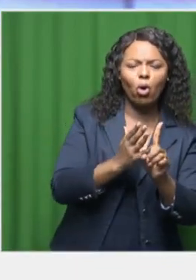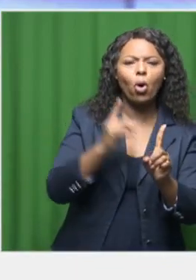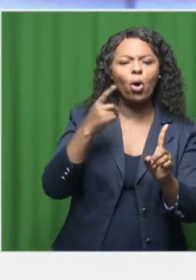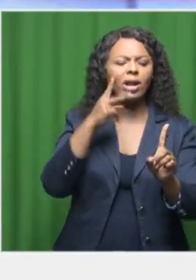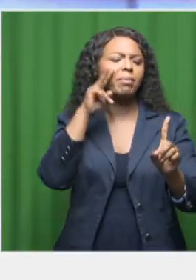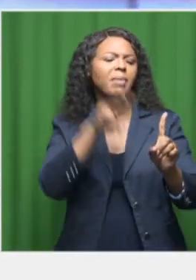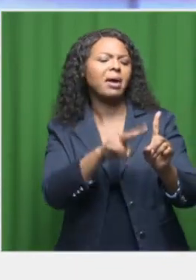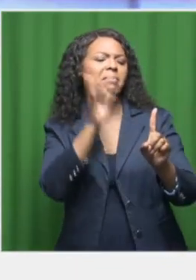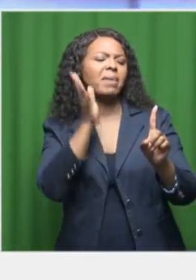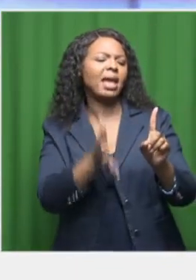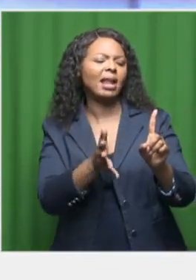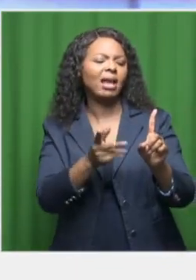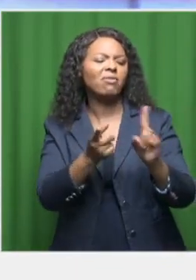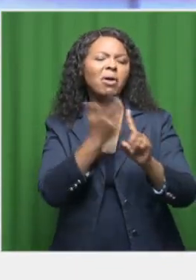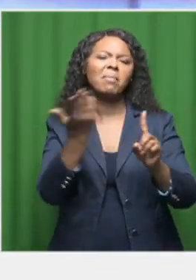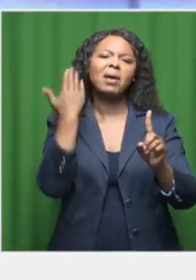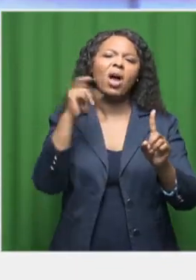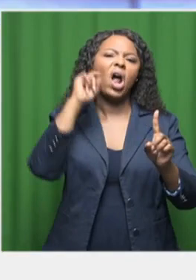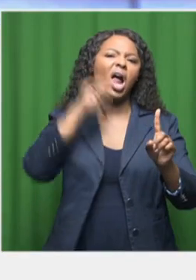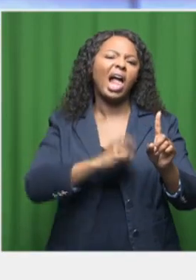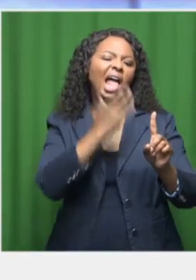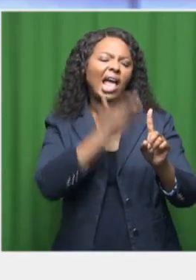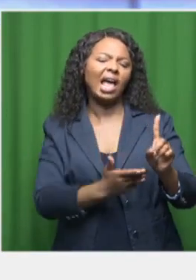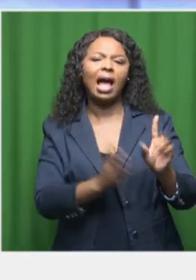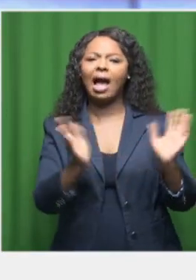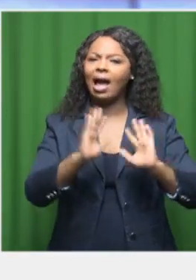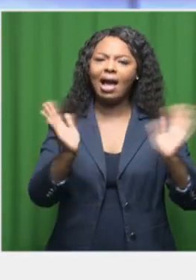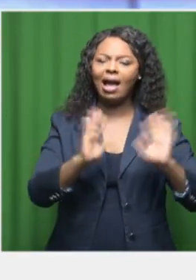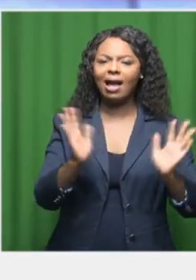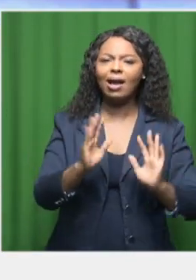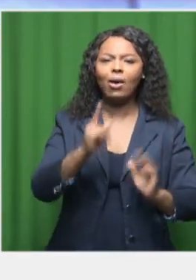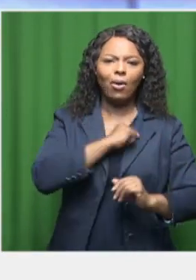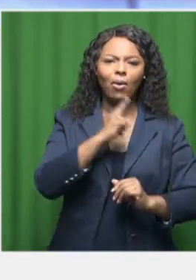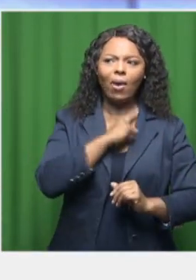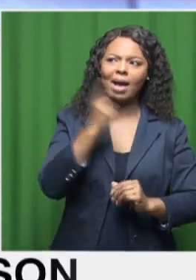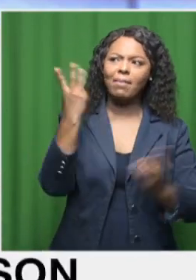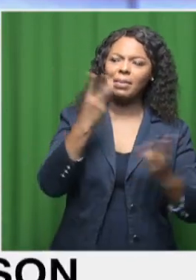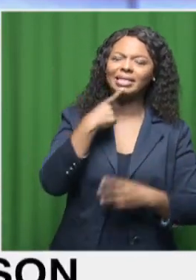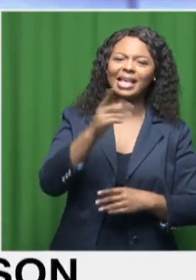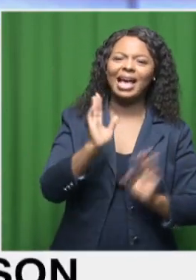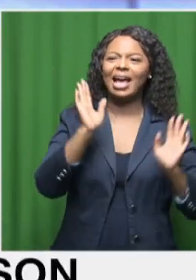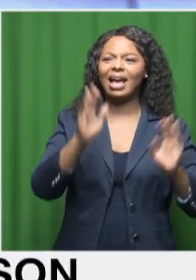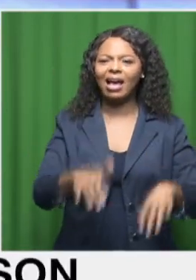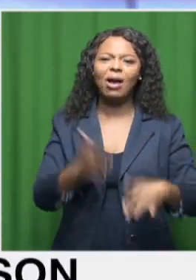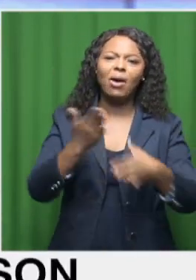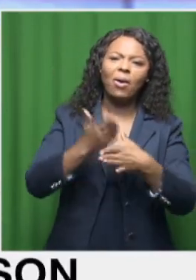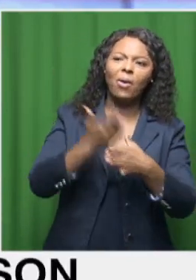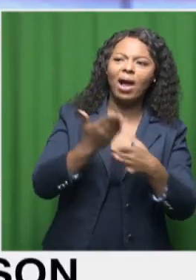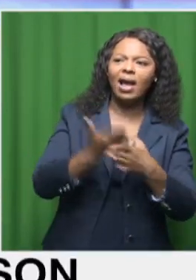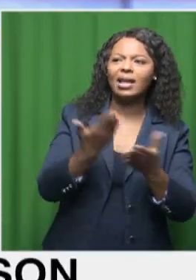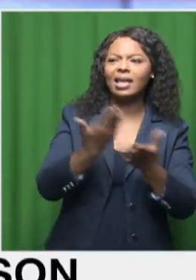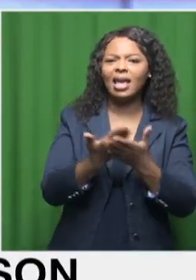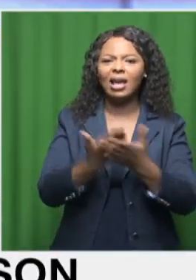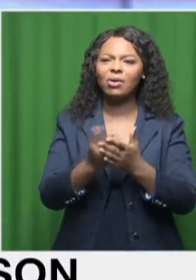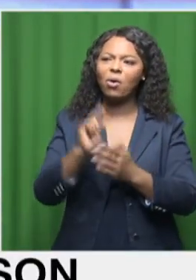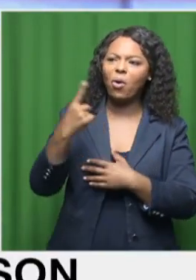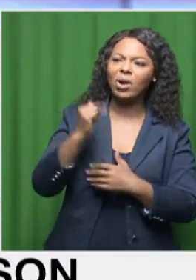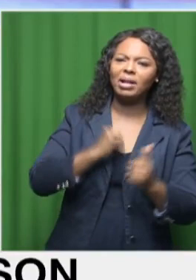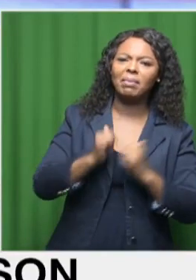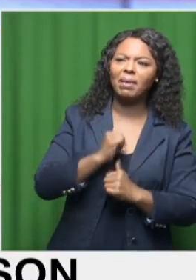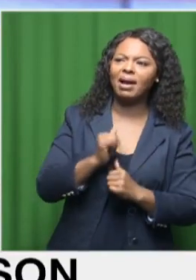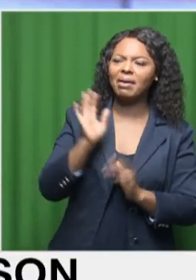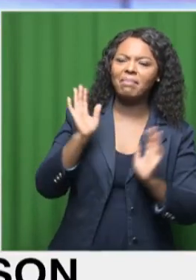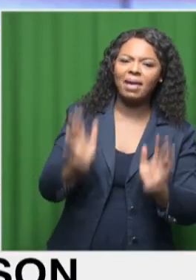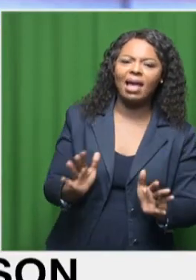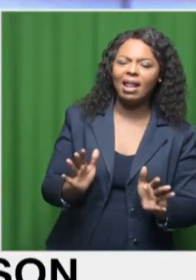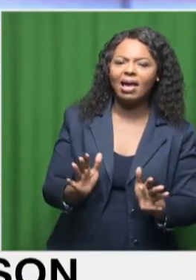as relics from the past. Sometimes you get people who say, "Oh, his work can only be staged that way." I don't agree